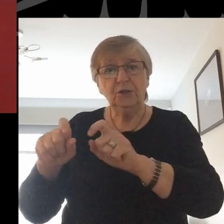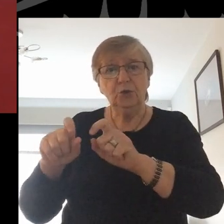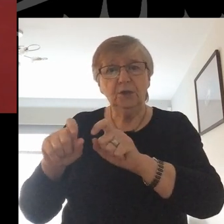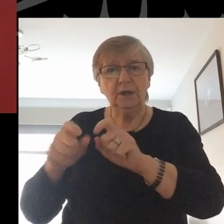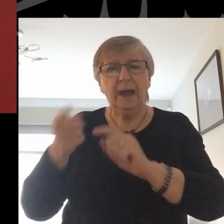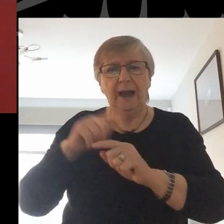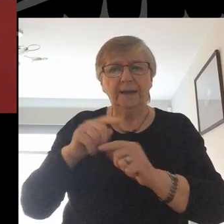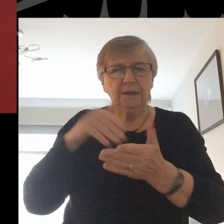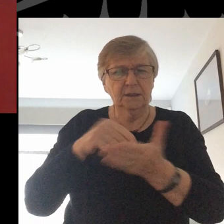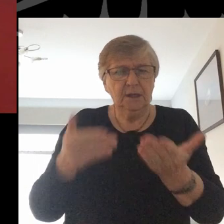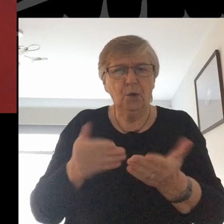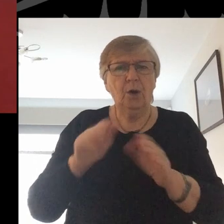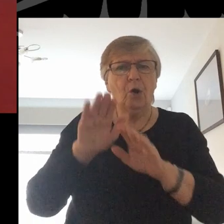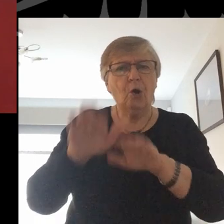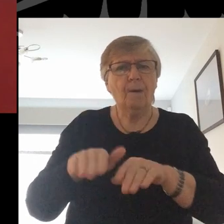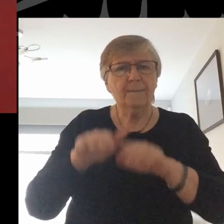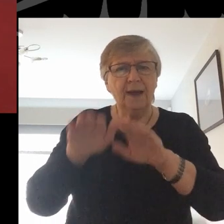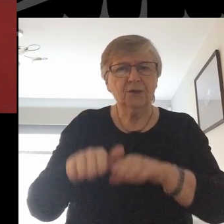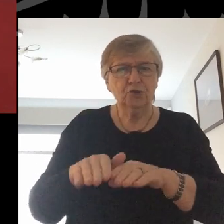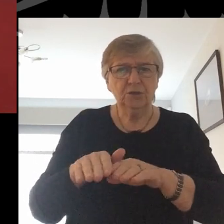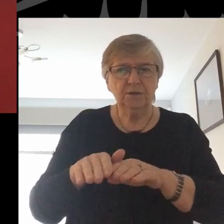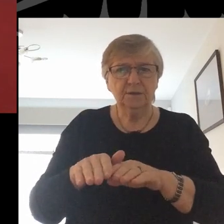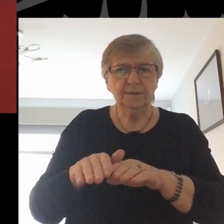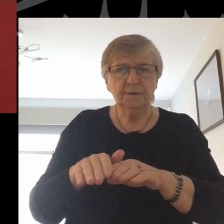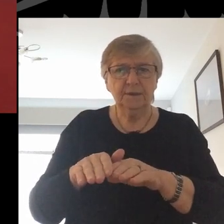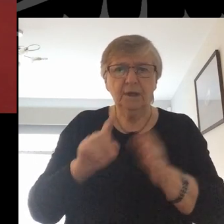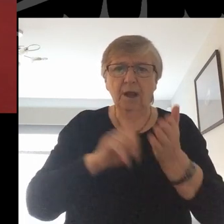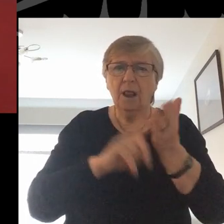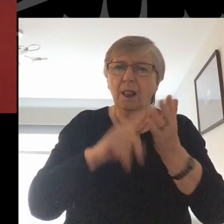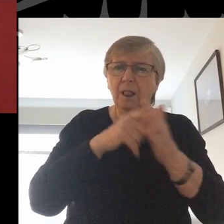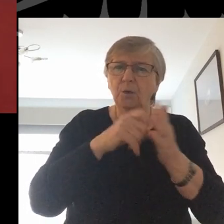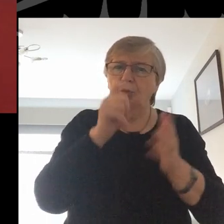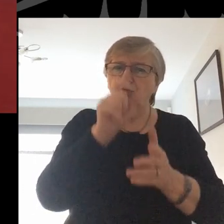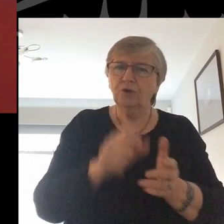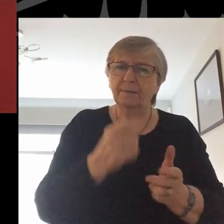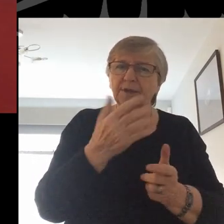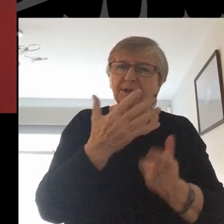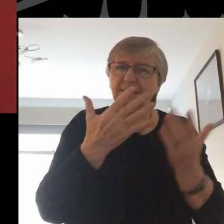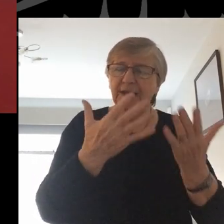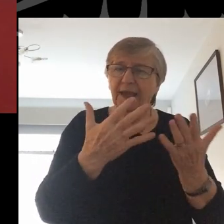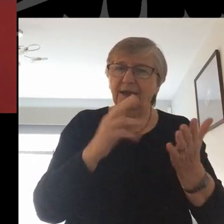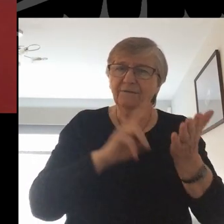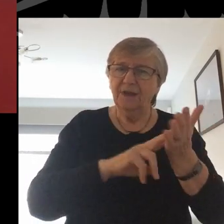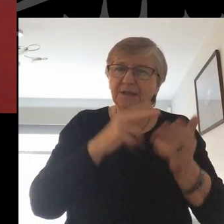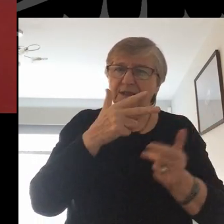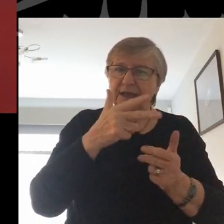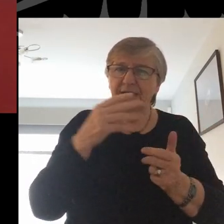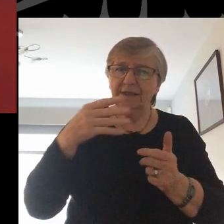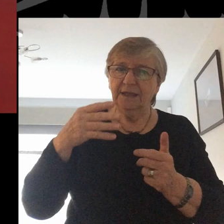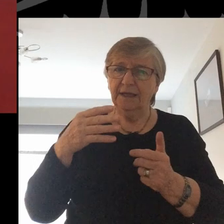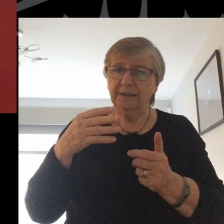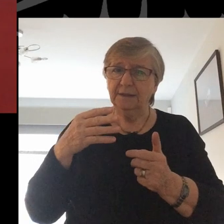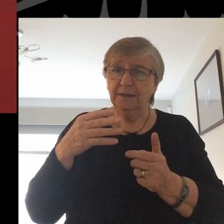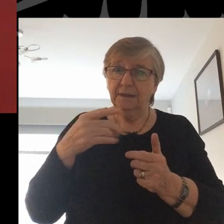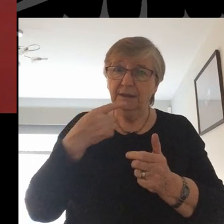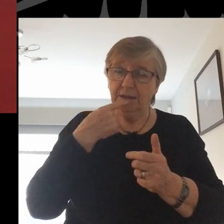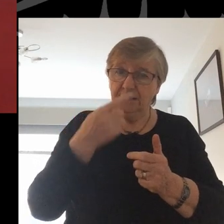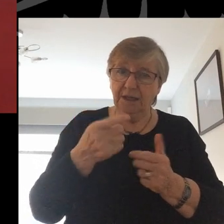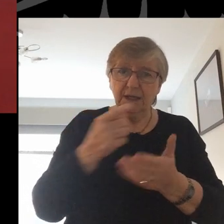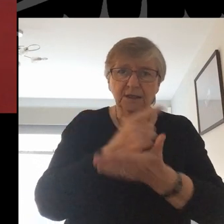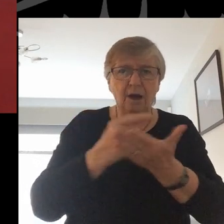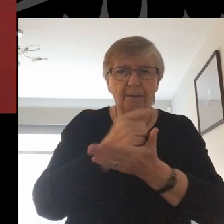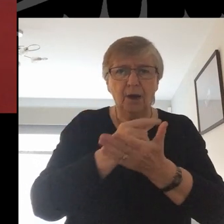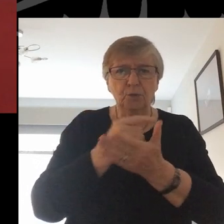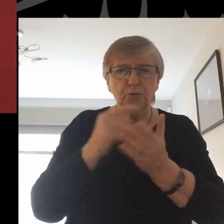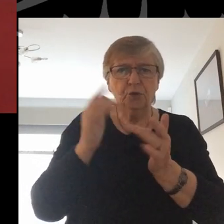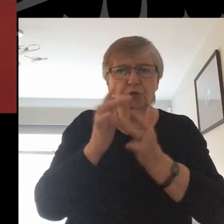compassion. And in Luke chapter 10, at verses 8 and 9, the pattern is spelt out about how the